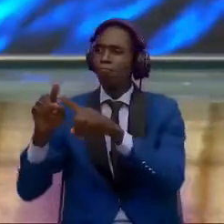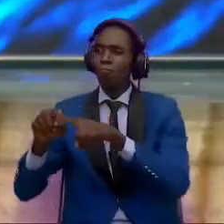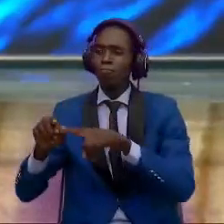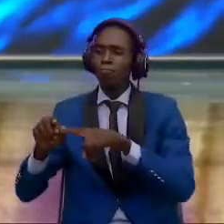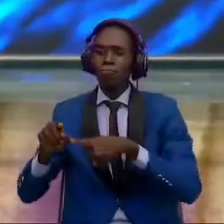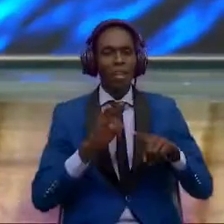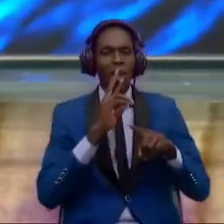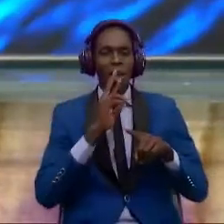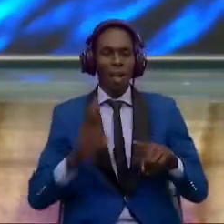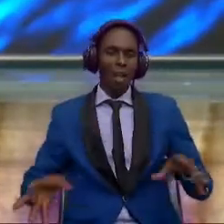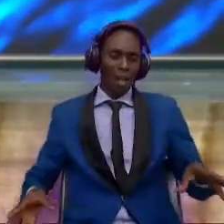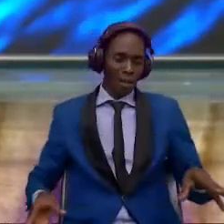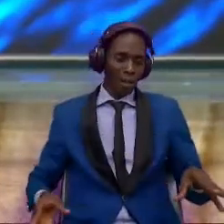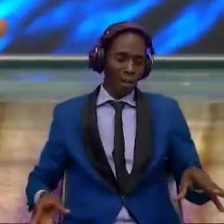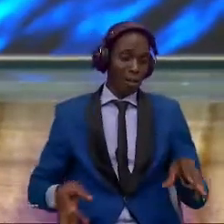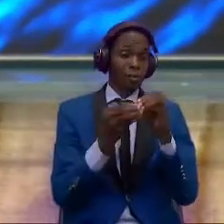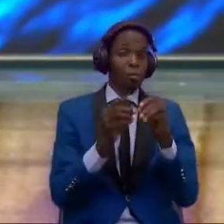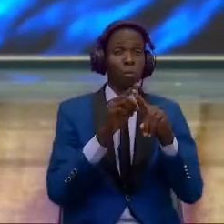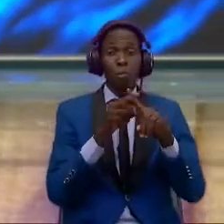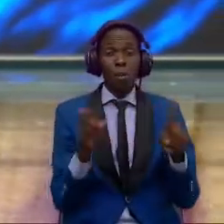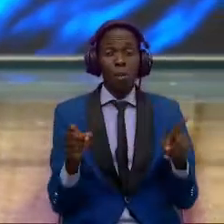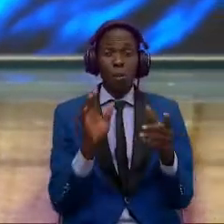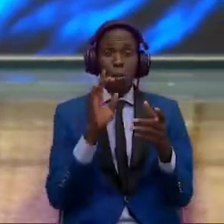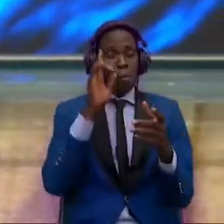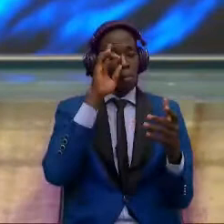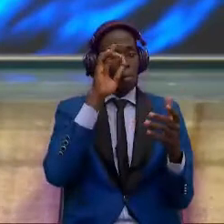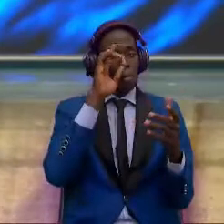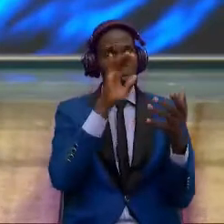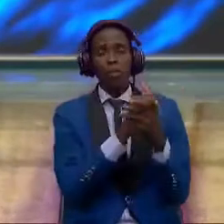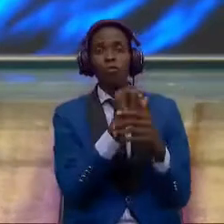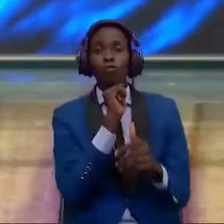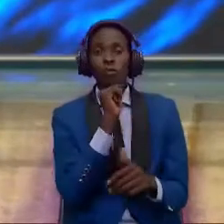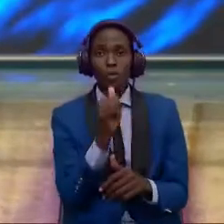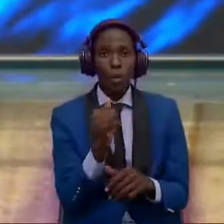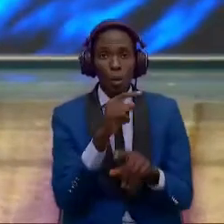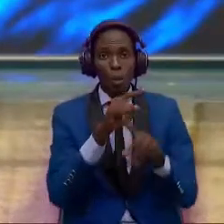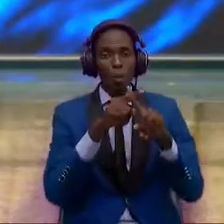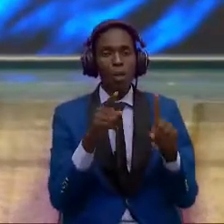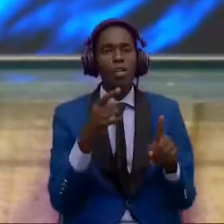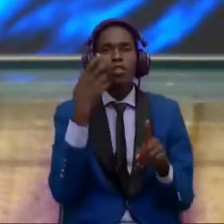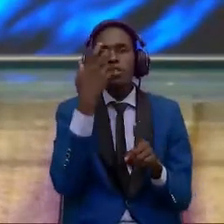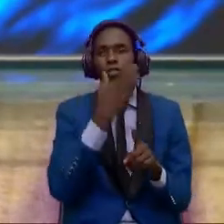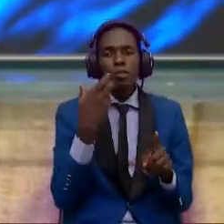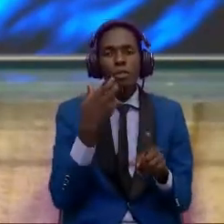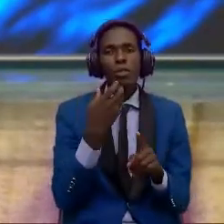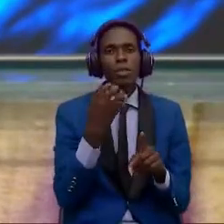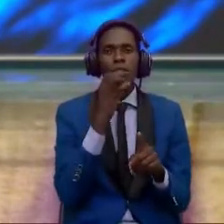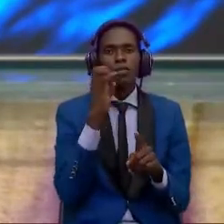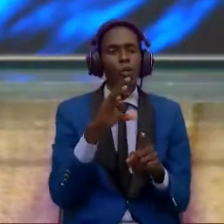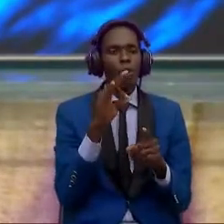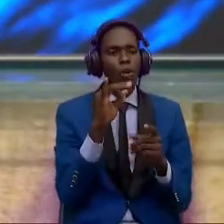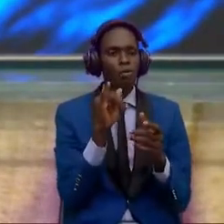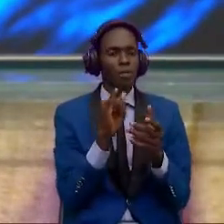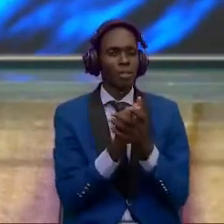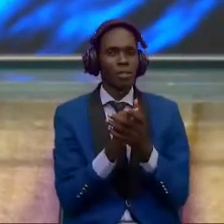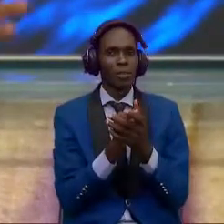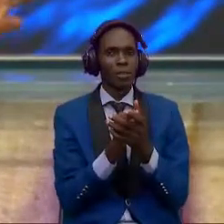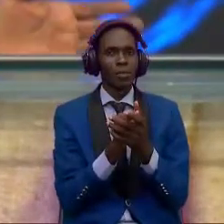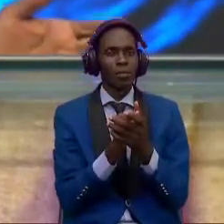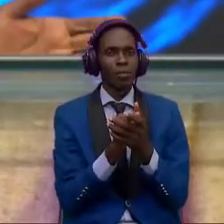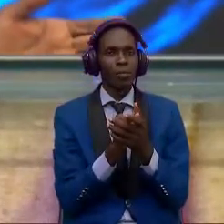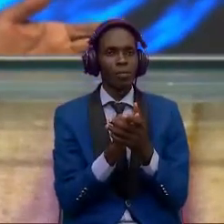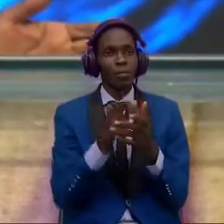believed not, but speak evil of that way before the multitude, those are the adversaries,